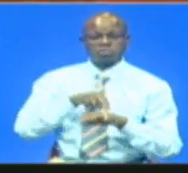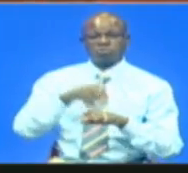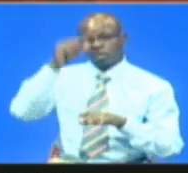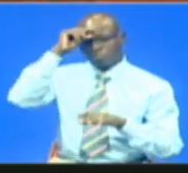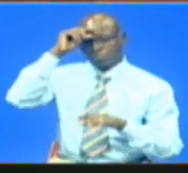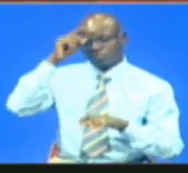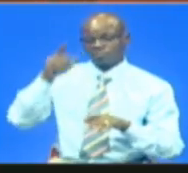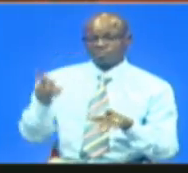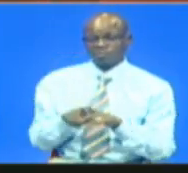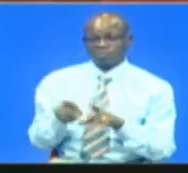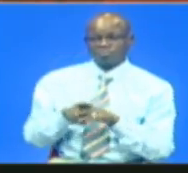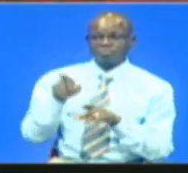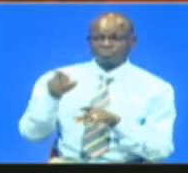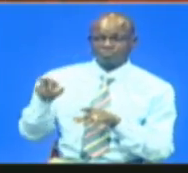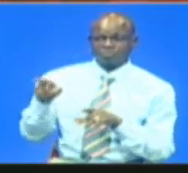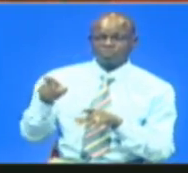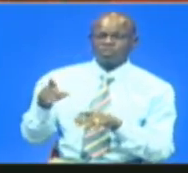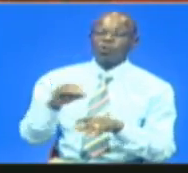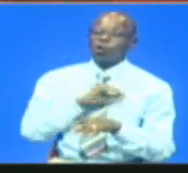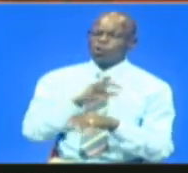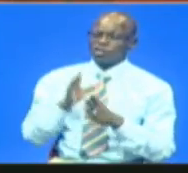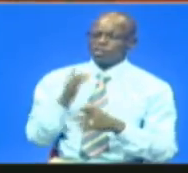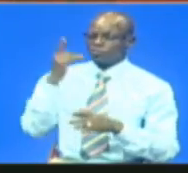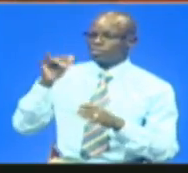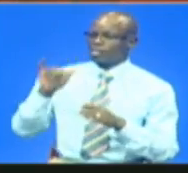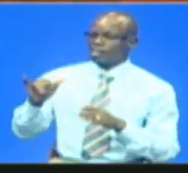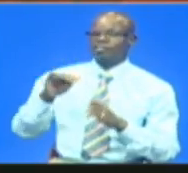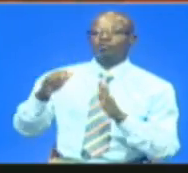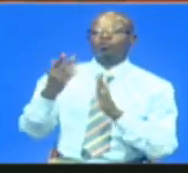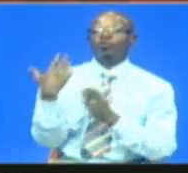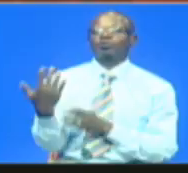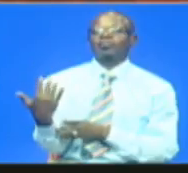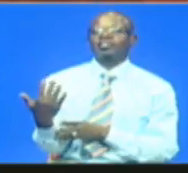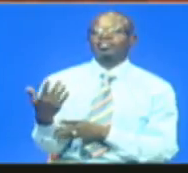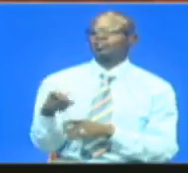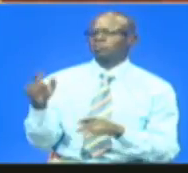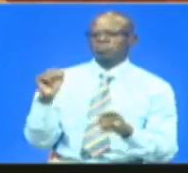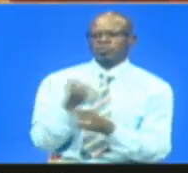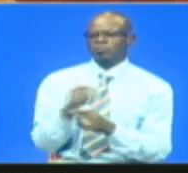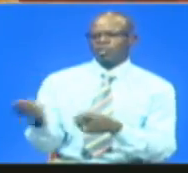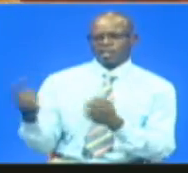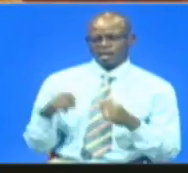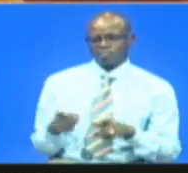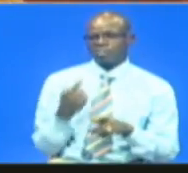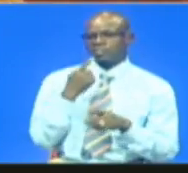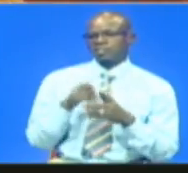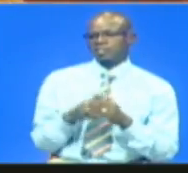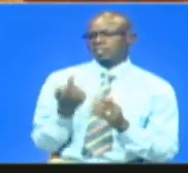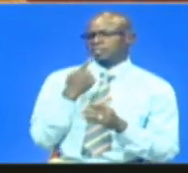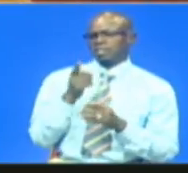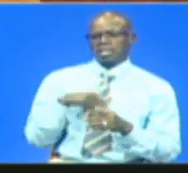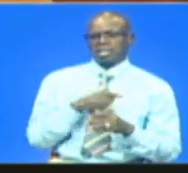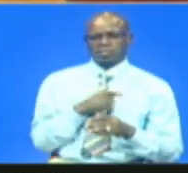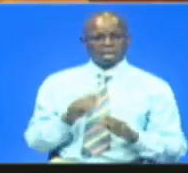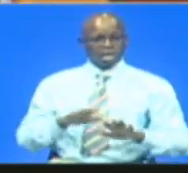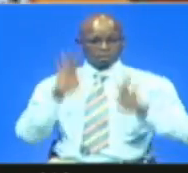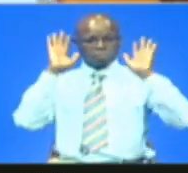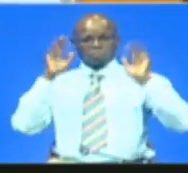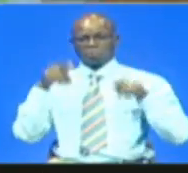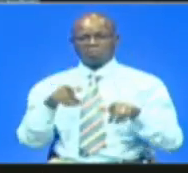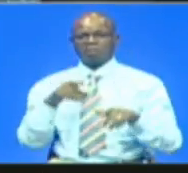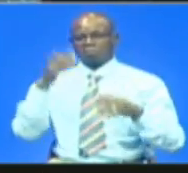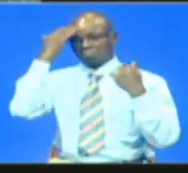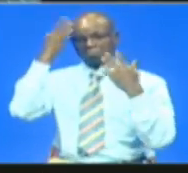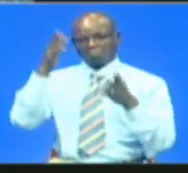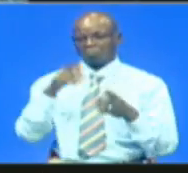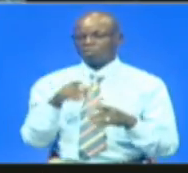owns that document. You have the document that you have all the information. You cannot come here and start telling us you are disowning a document that you have come up